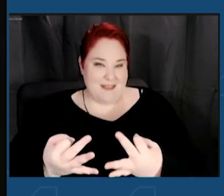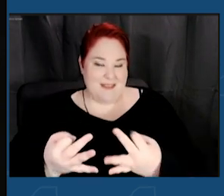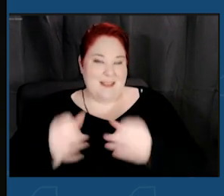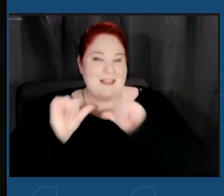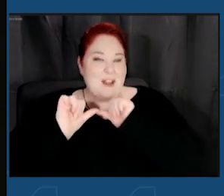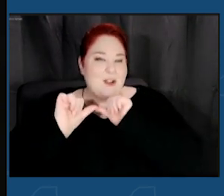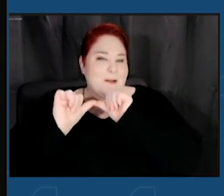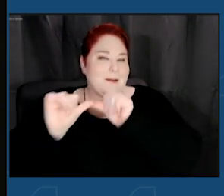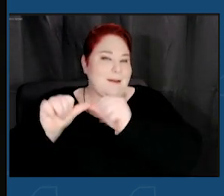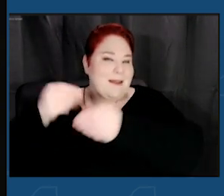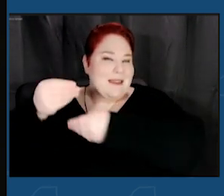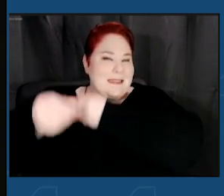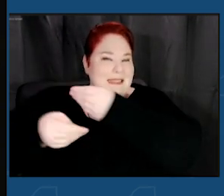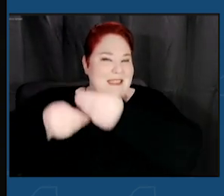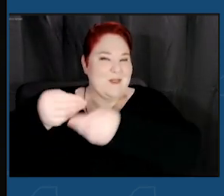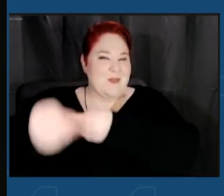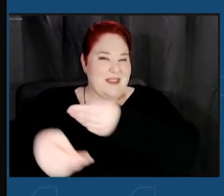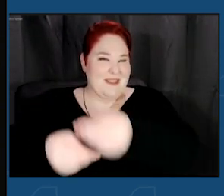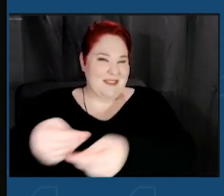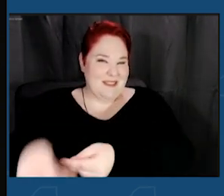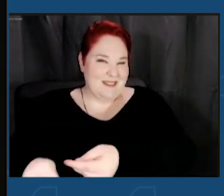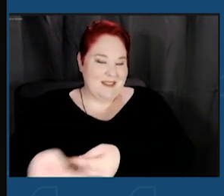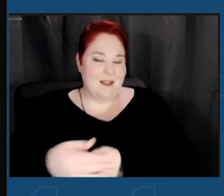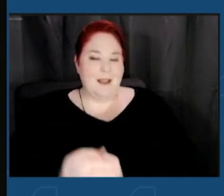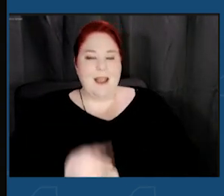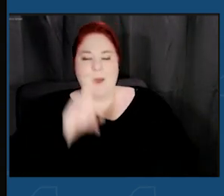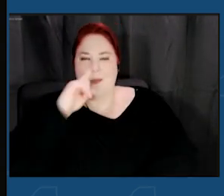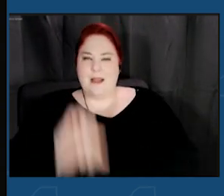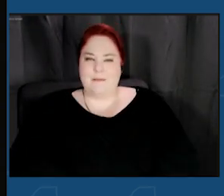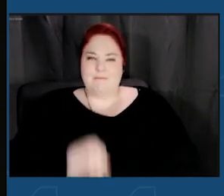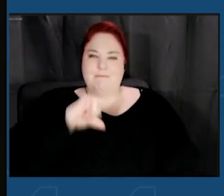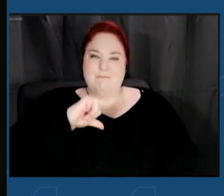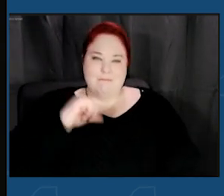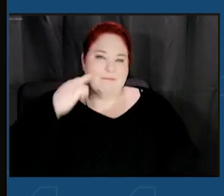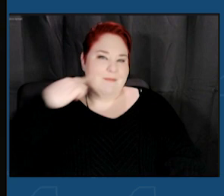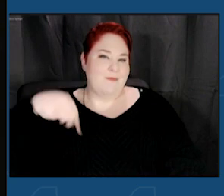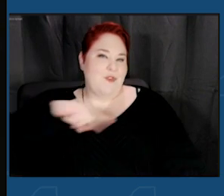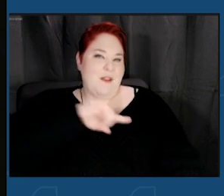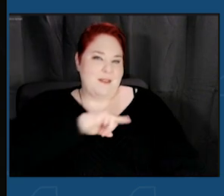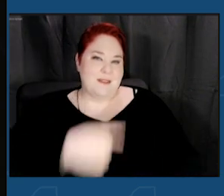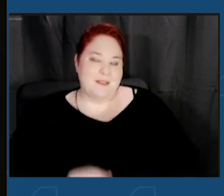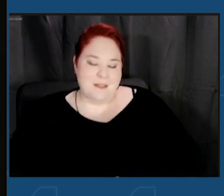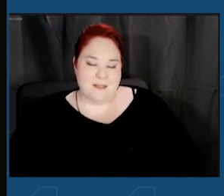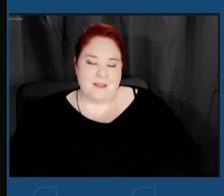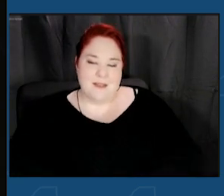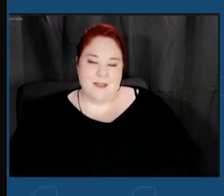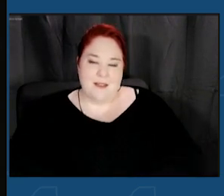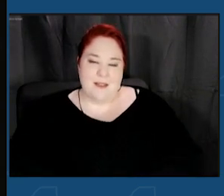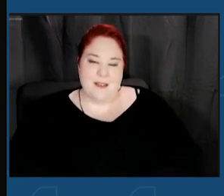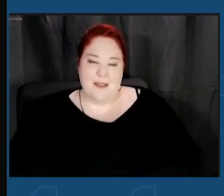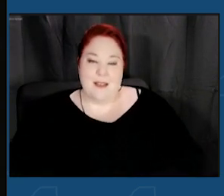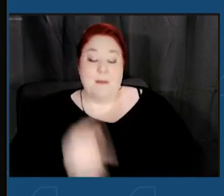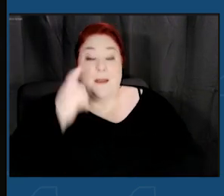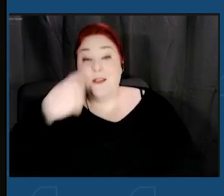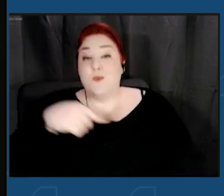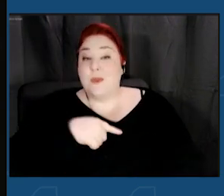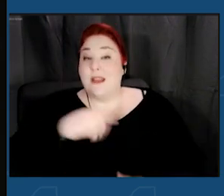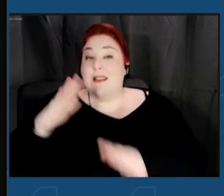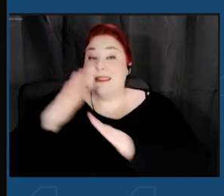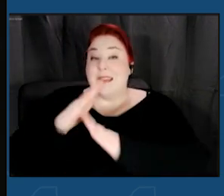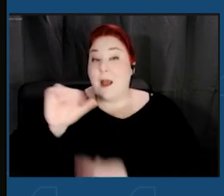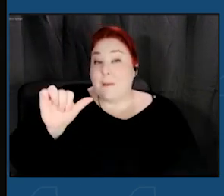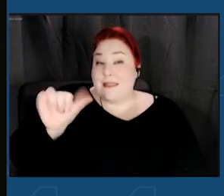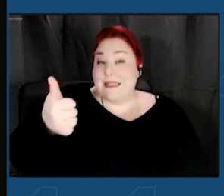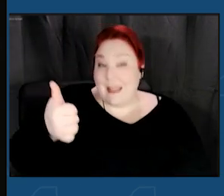tradition. And it's one of great pride for all of us. And the fact that we're top 10 in the United States in